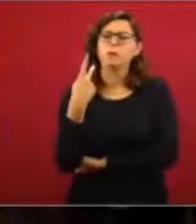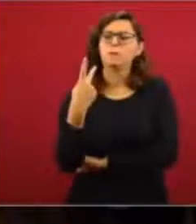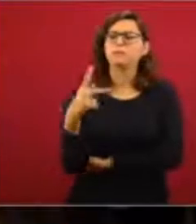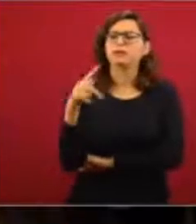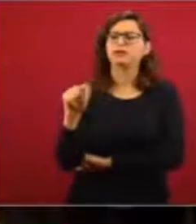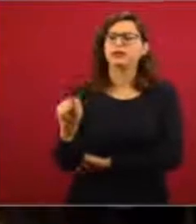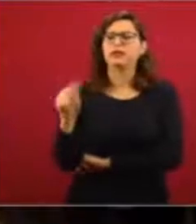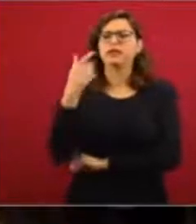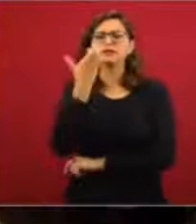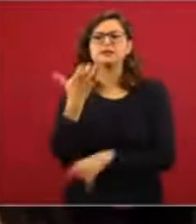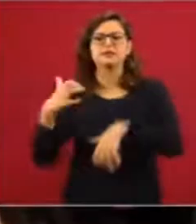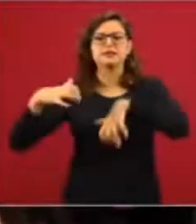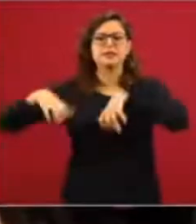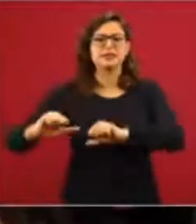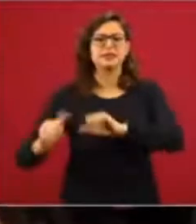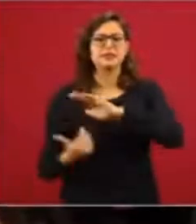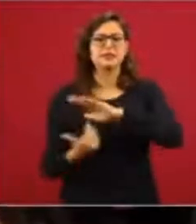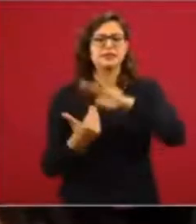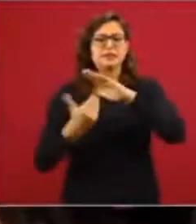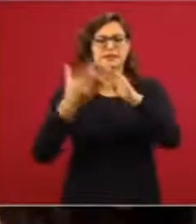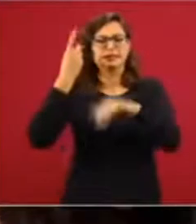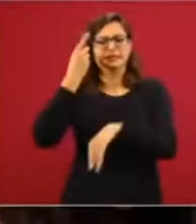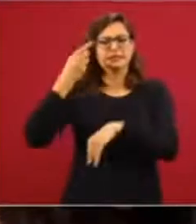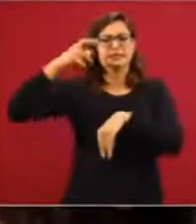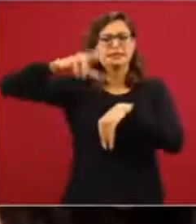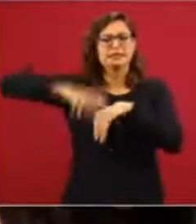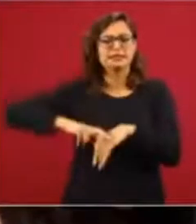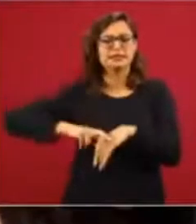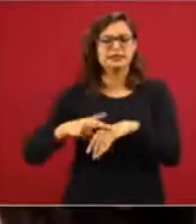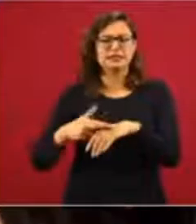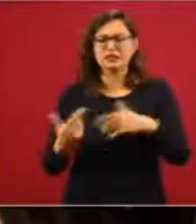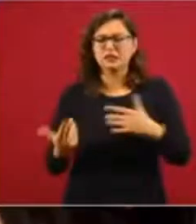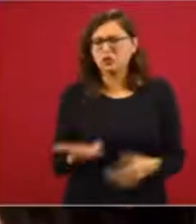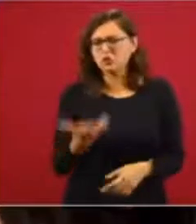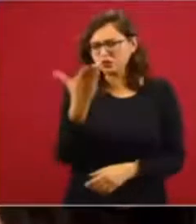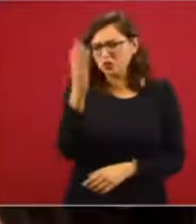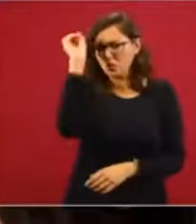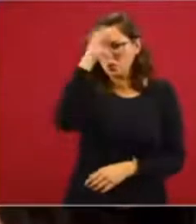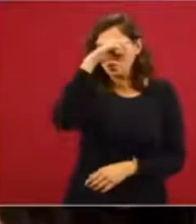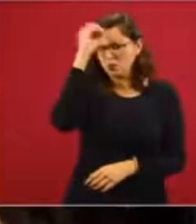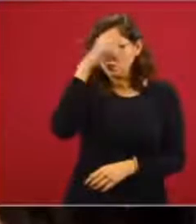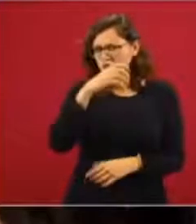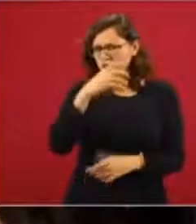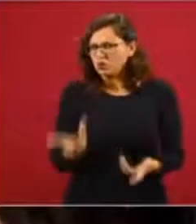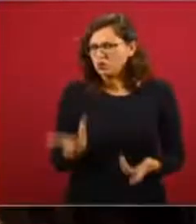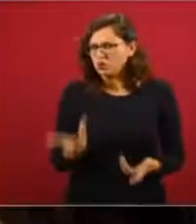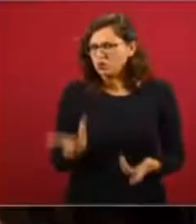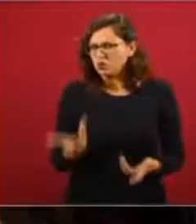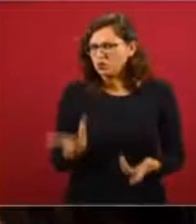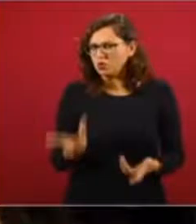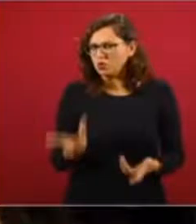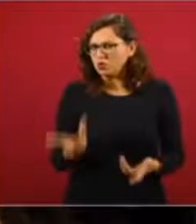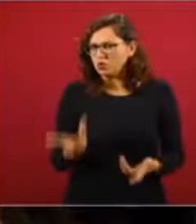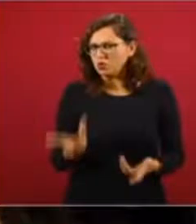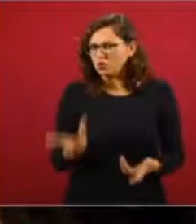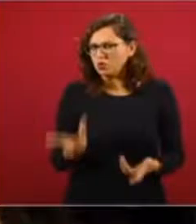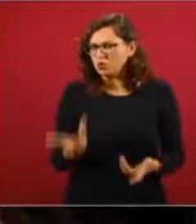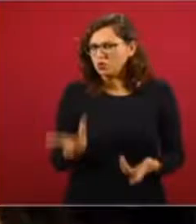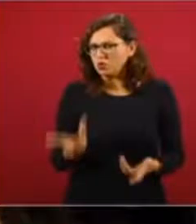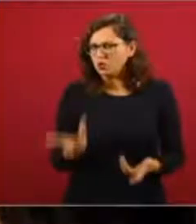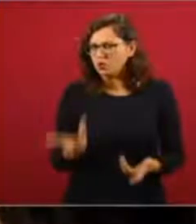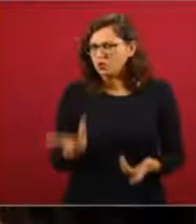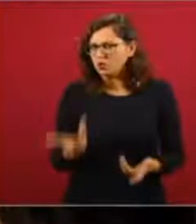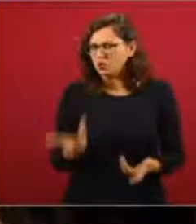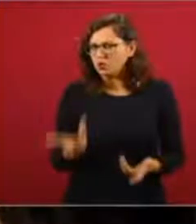Pues cuál es su opinión y si usted ve un riesgo en que el PRI asuma este cargo. So what is